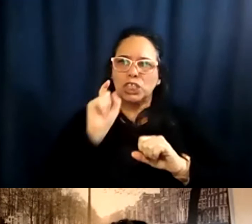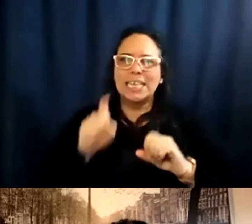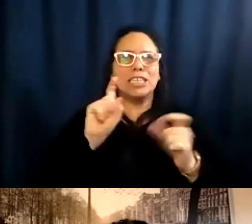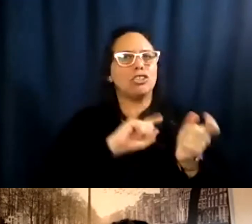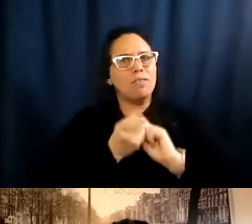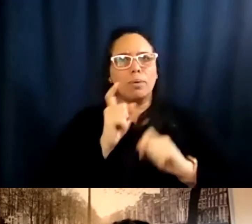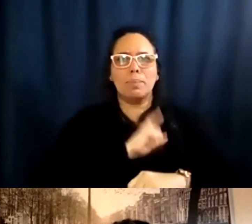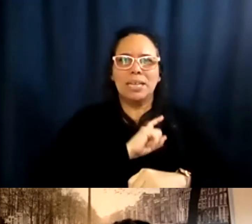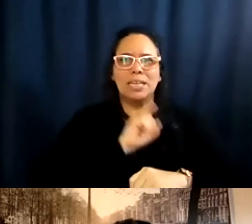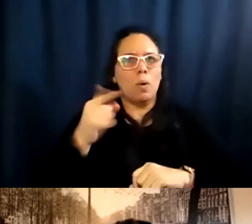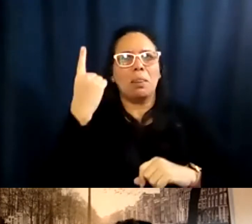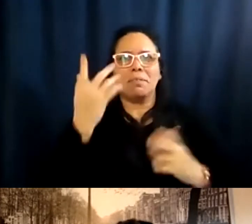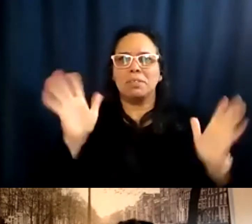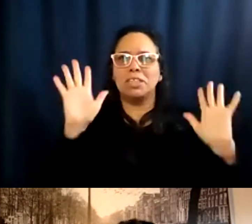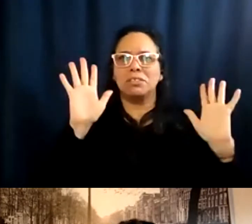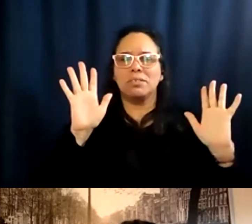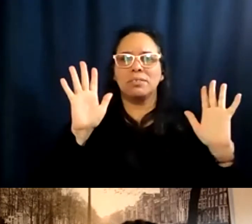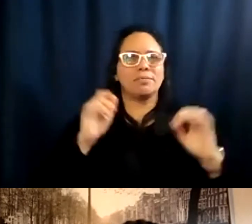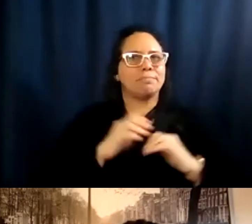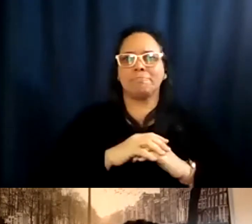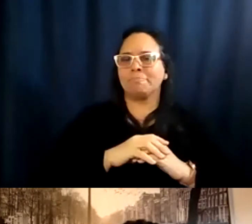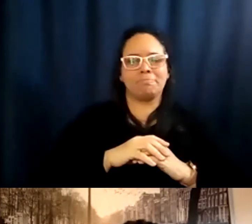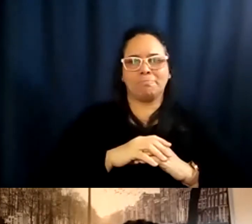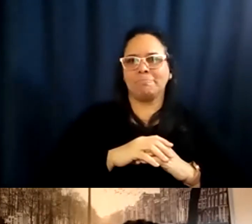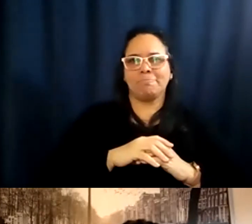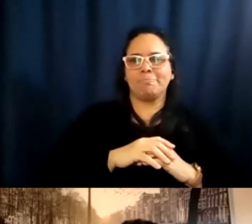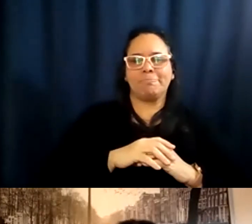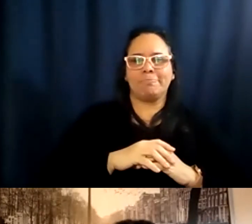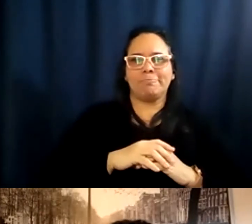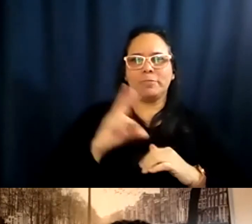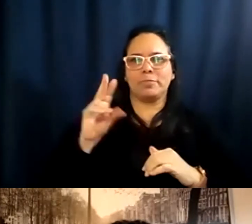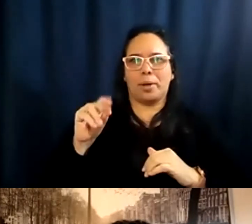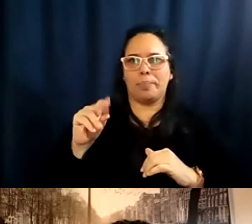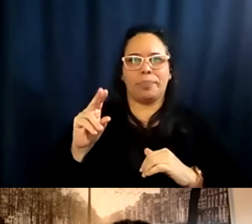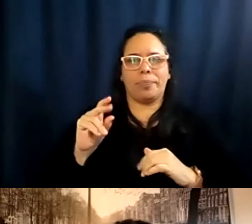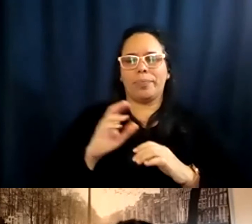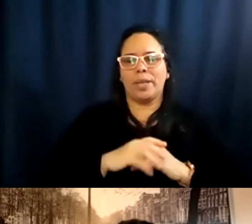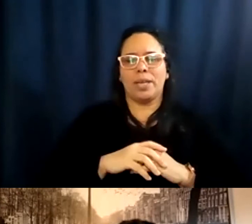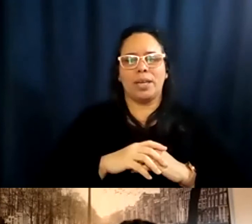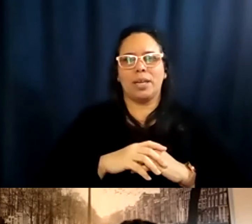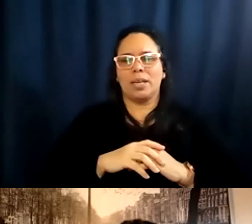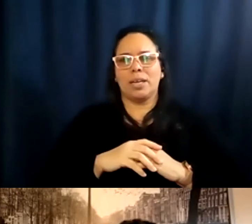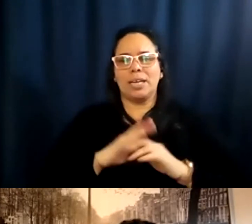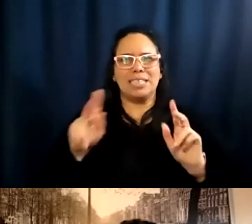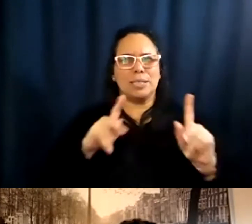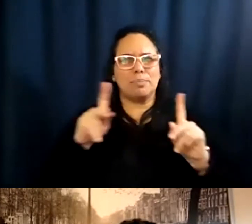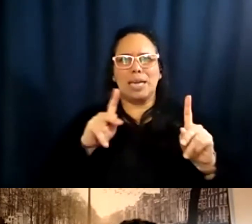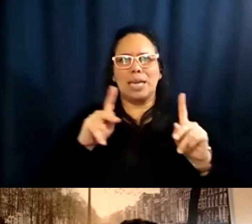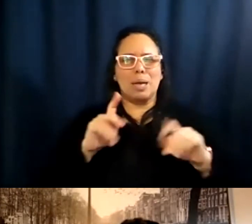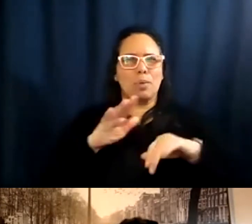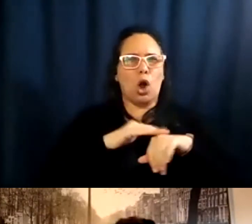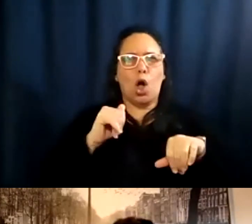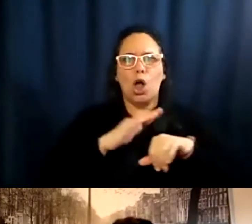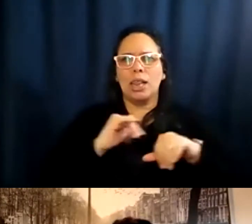police. And we ignore this growing rising critical mass of folks that are calling for dismantling